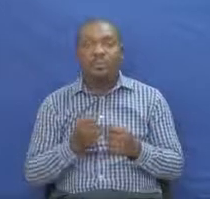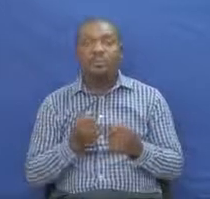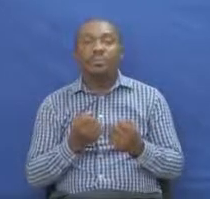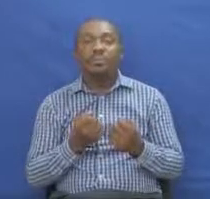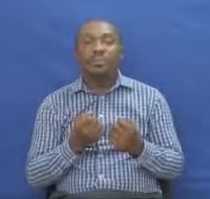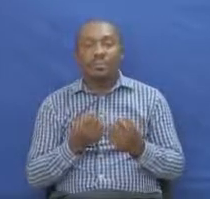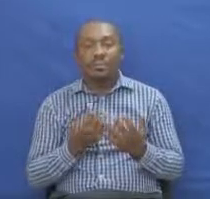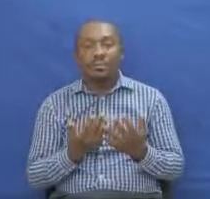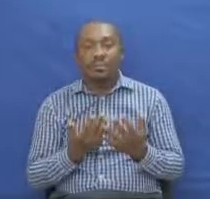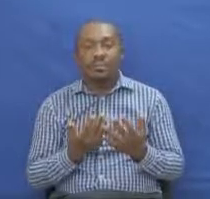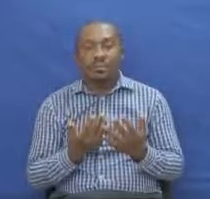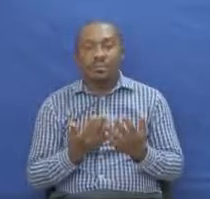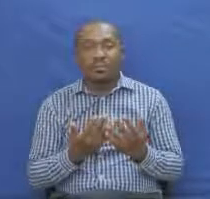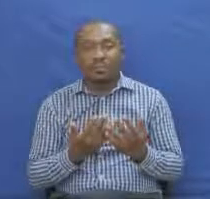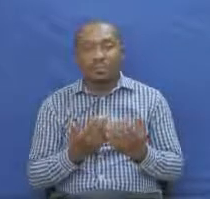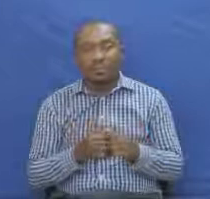occurs